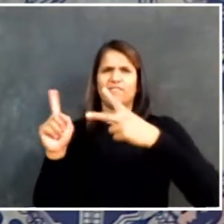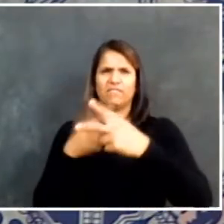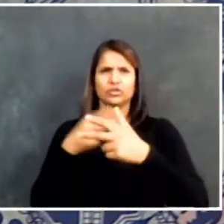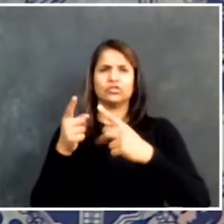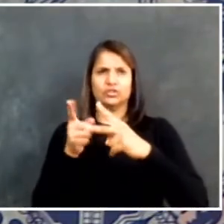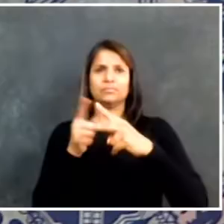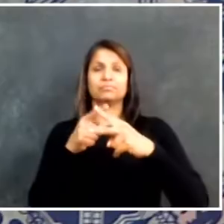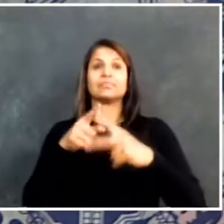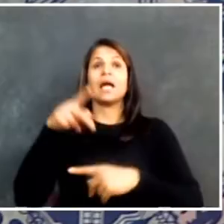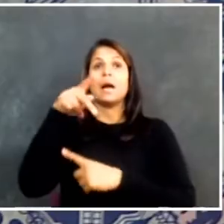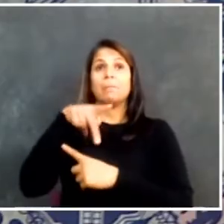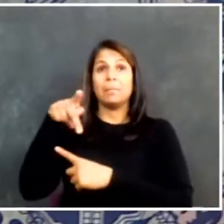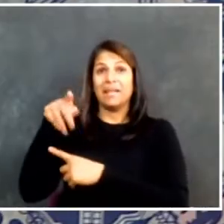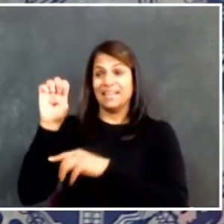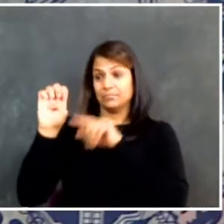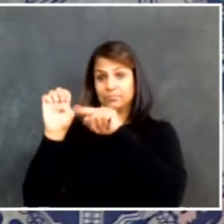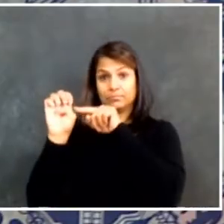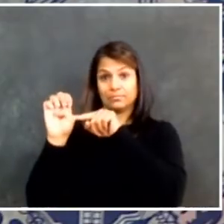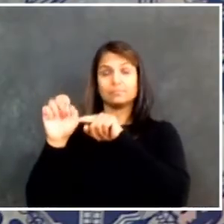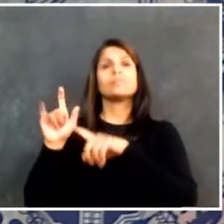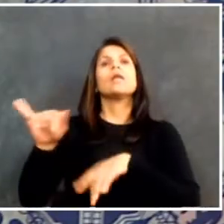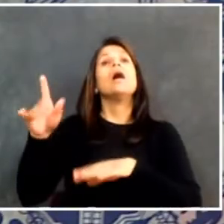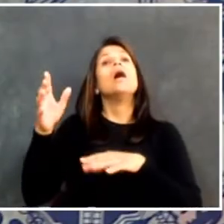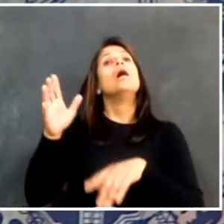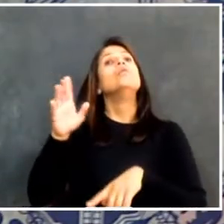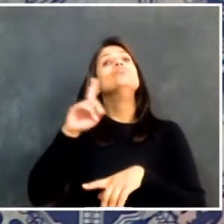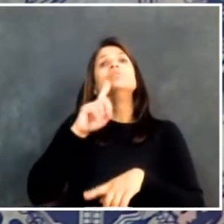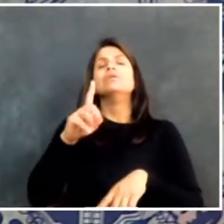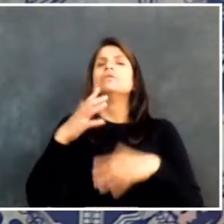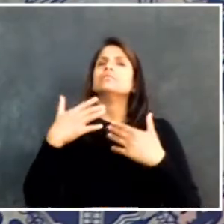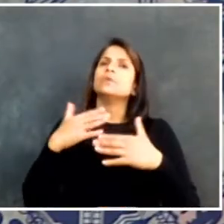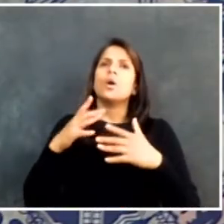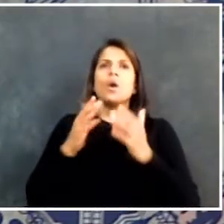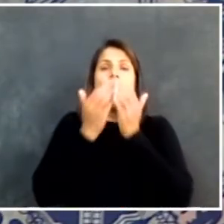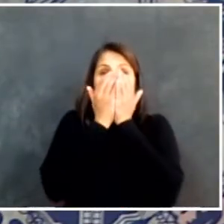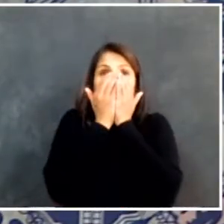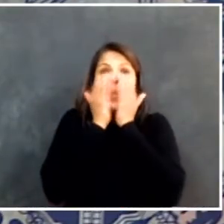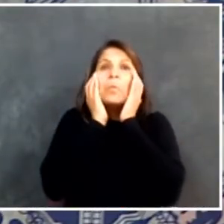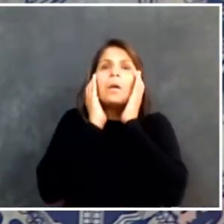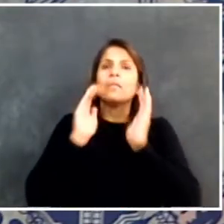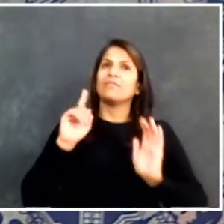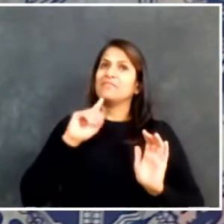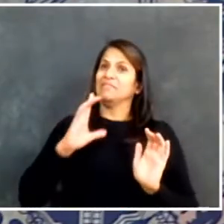meant for healthcare workers dealing on the front line with COVID-19 and